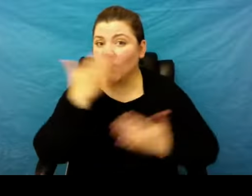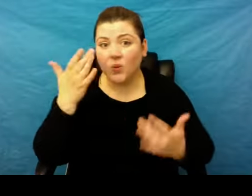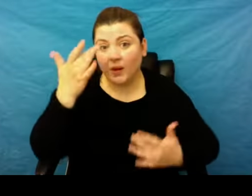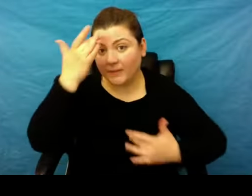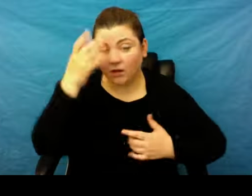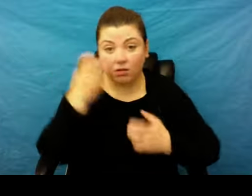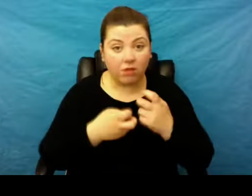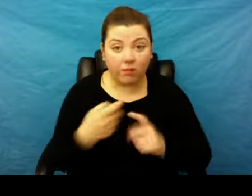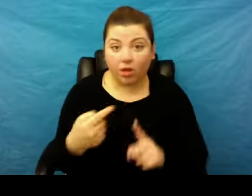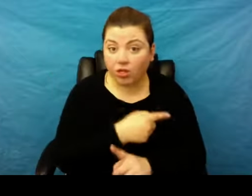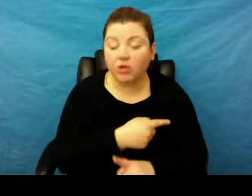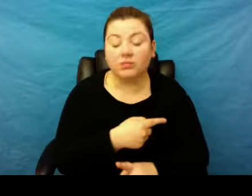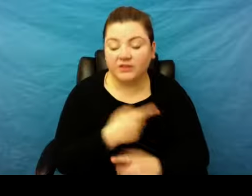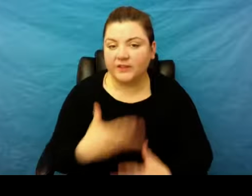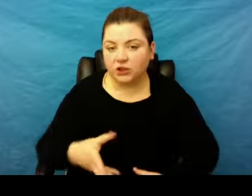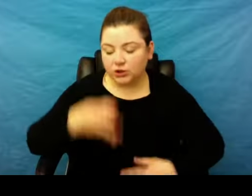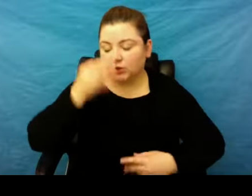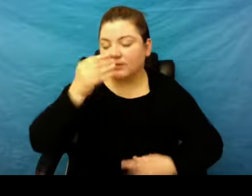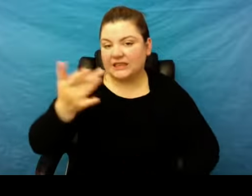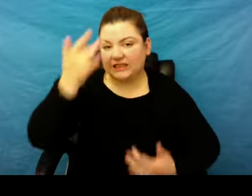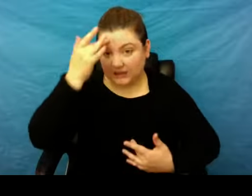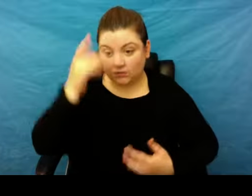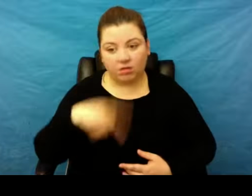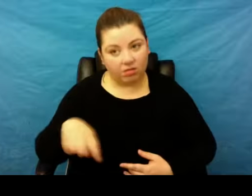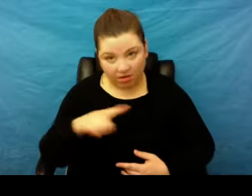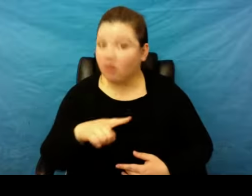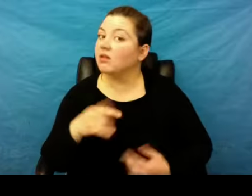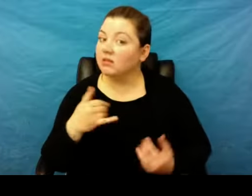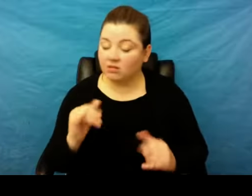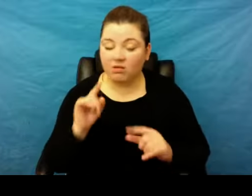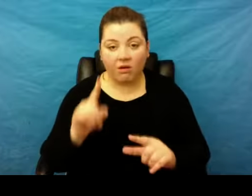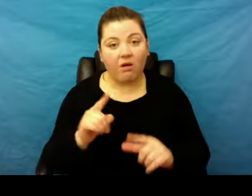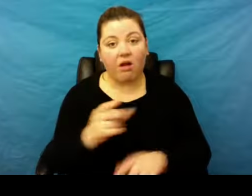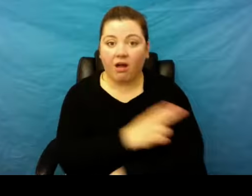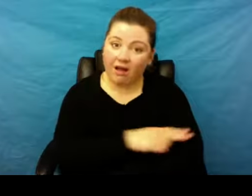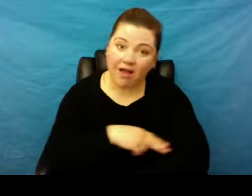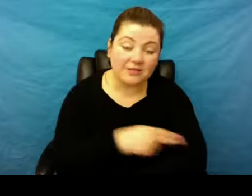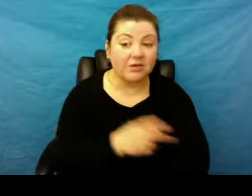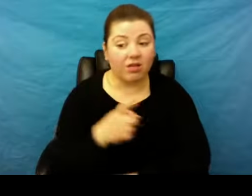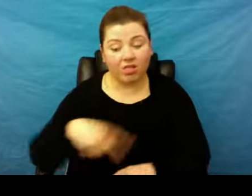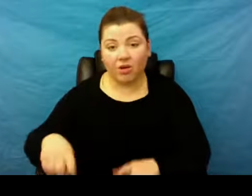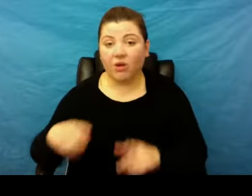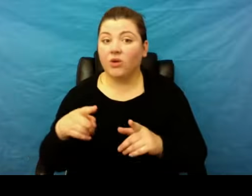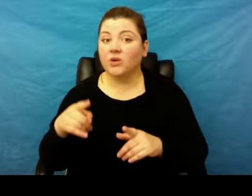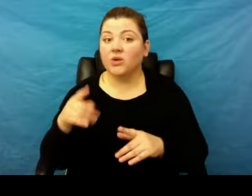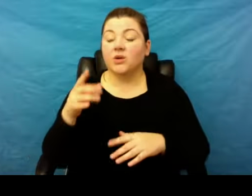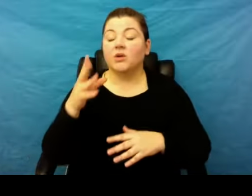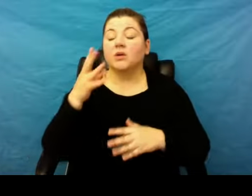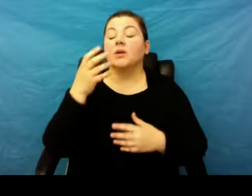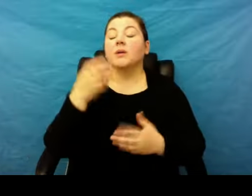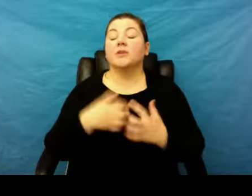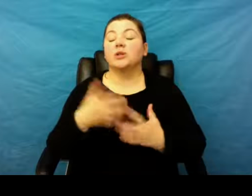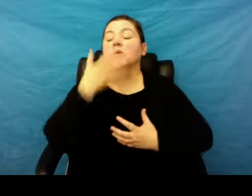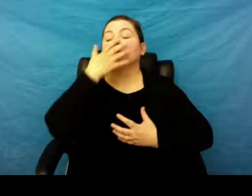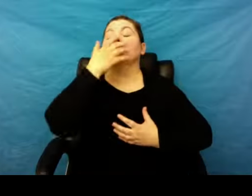disease. People like that are coming to the hospital. People like that are going on ventilators. There is